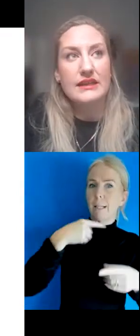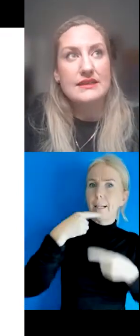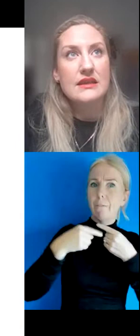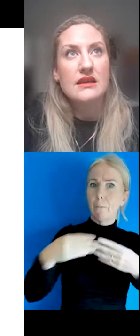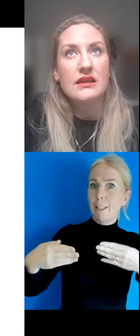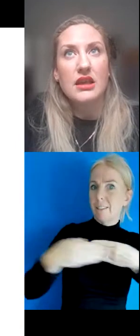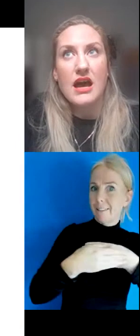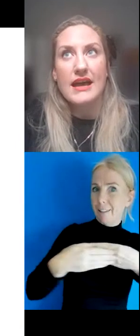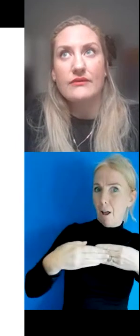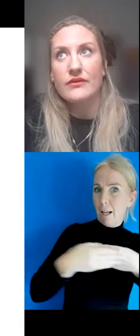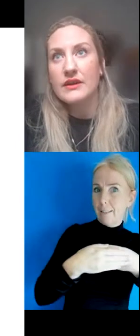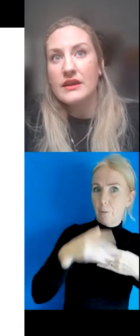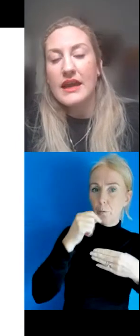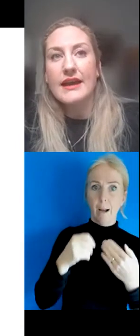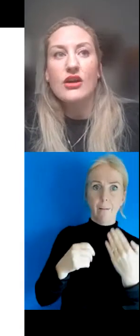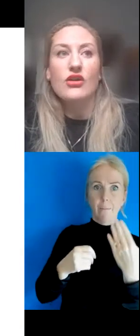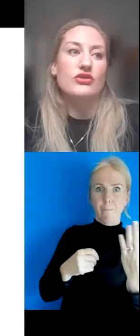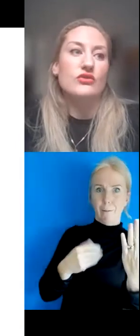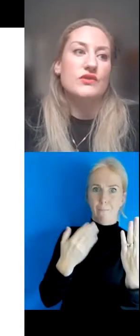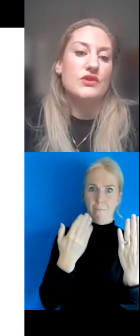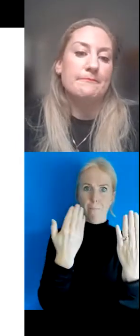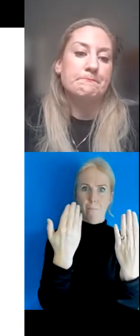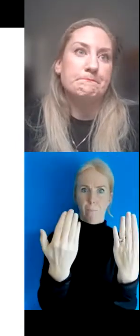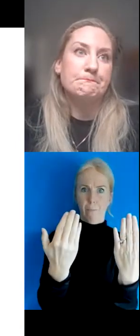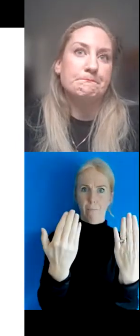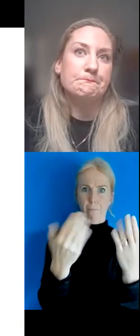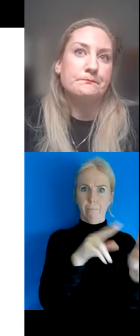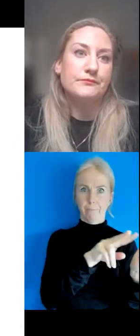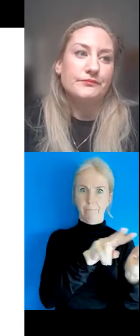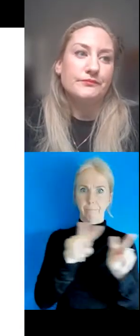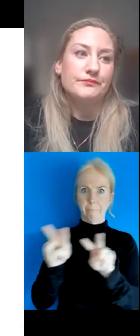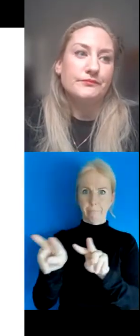both feeds live on your stream.